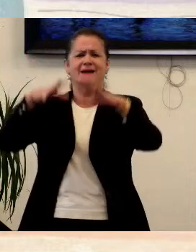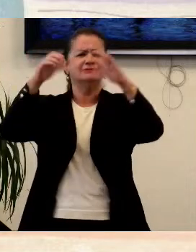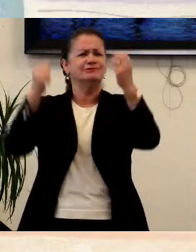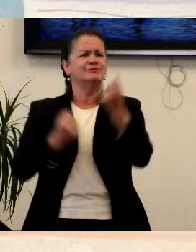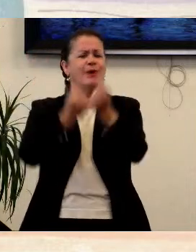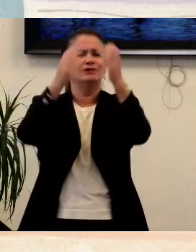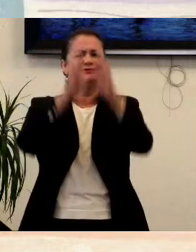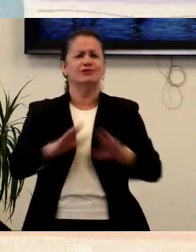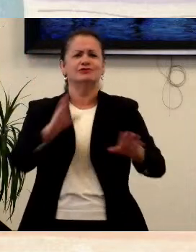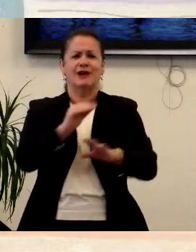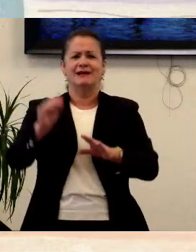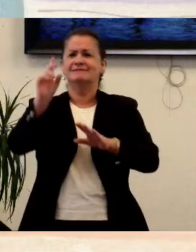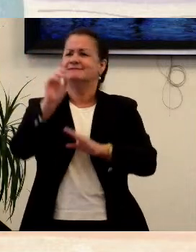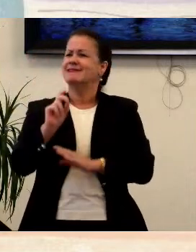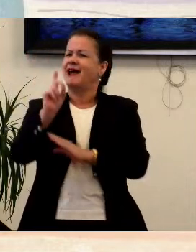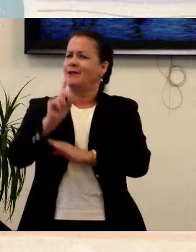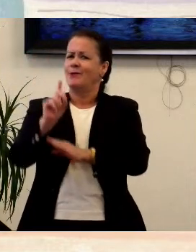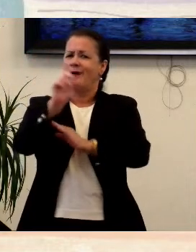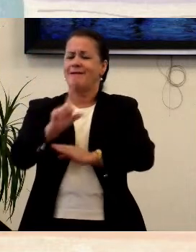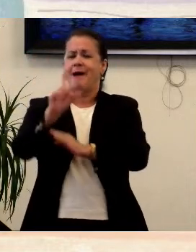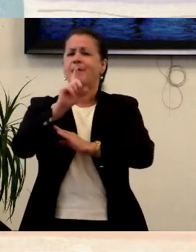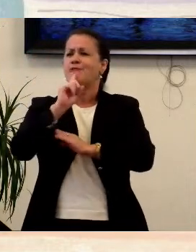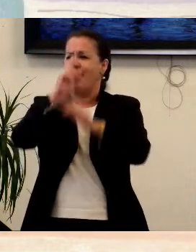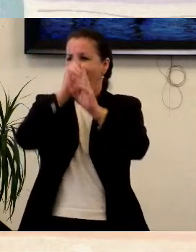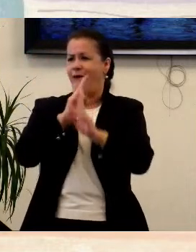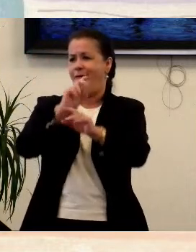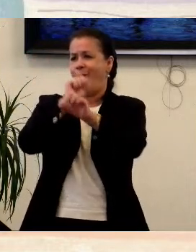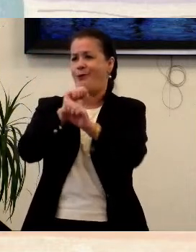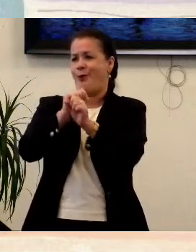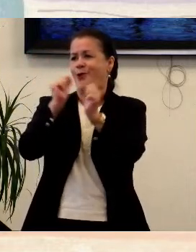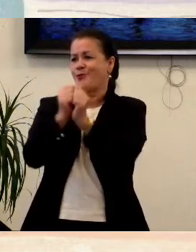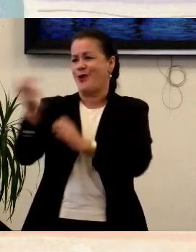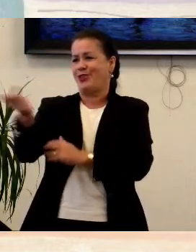and Delaware libraries. It's an honor to work with you. Thank you.